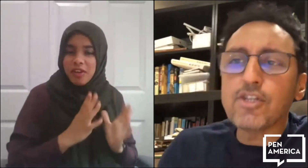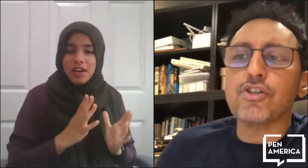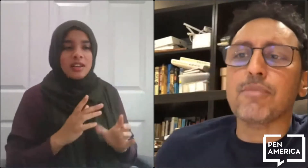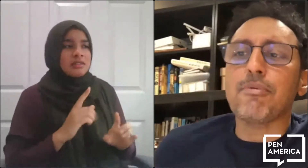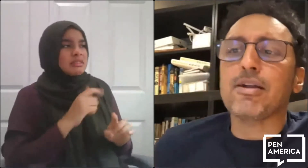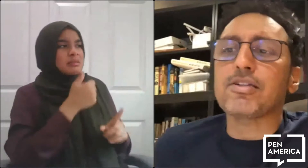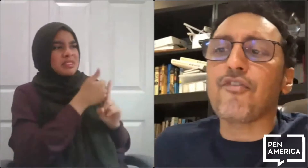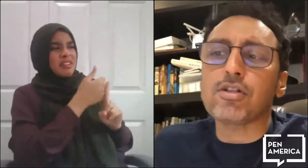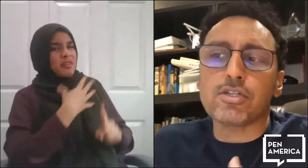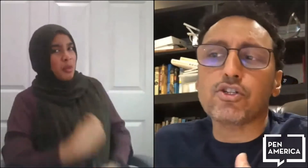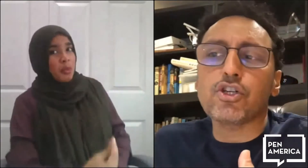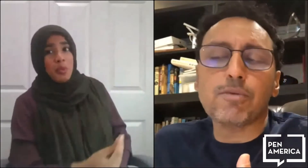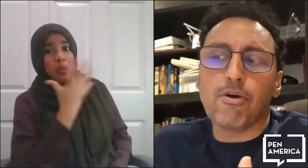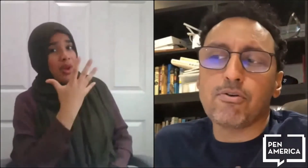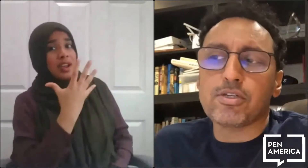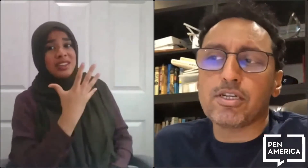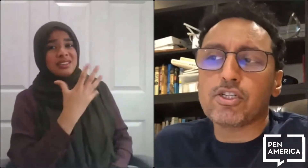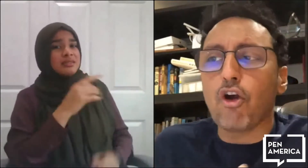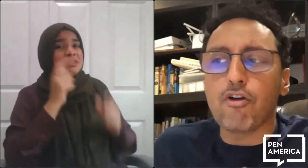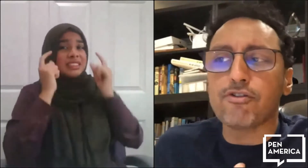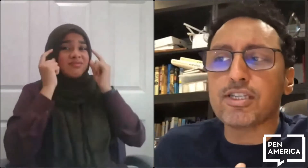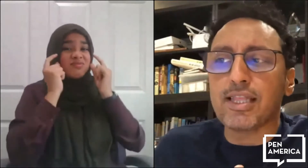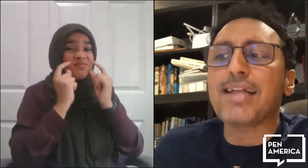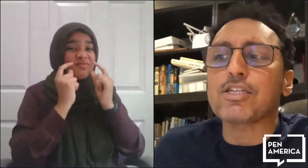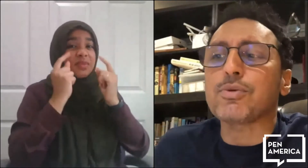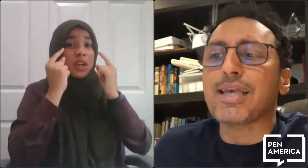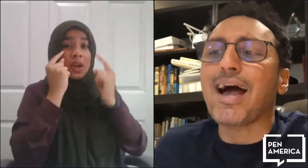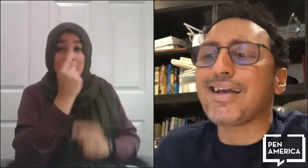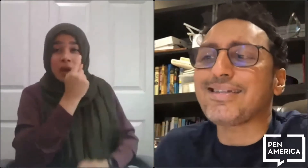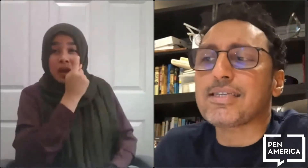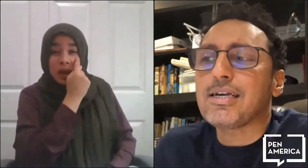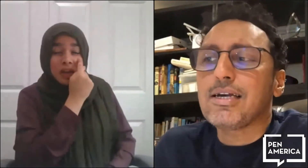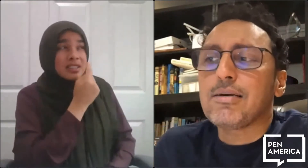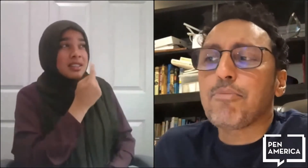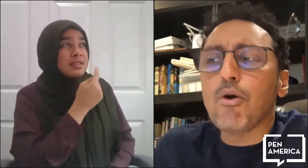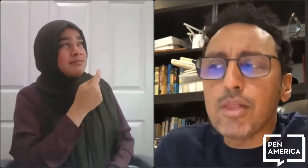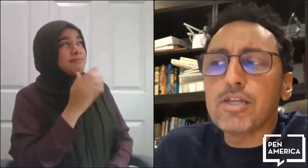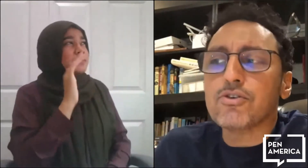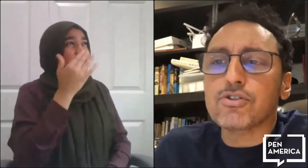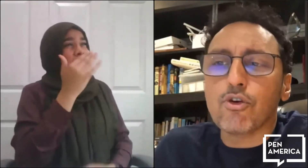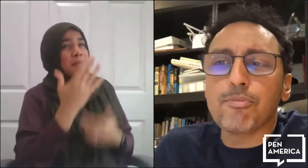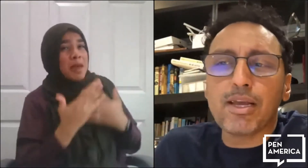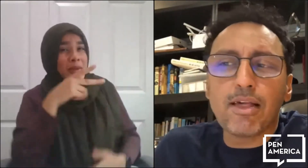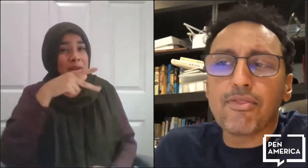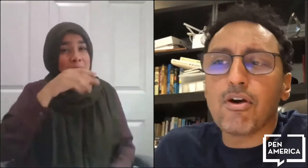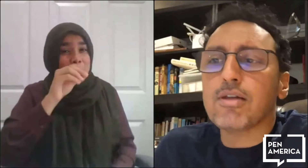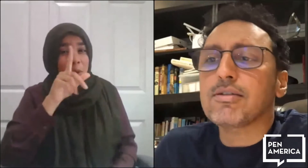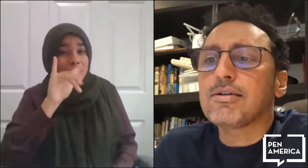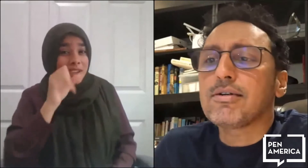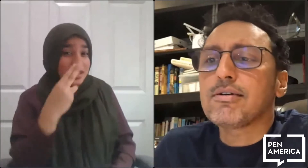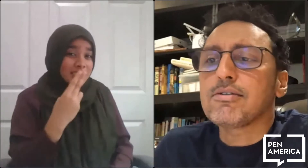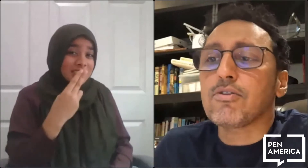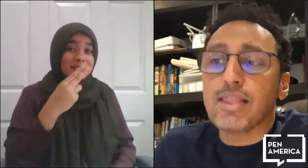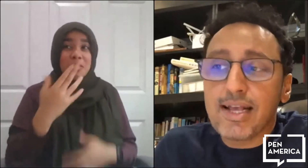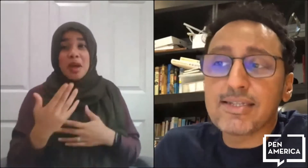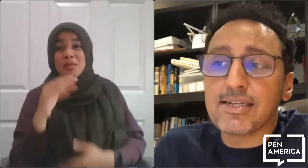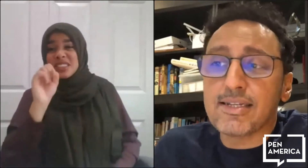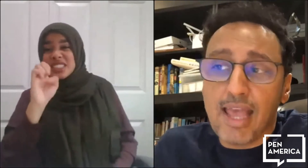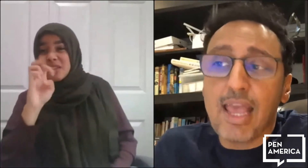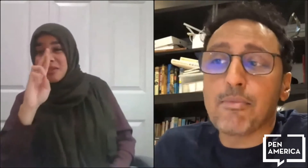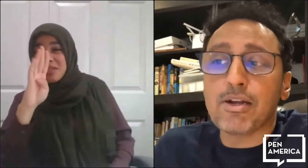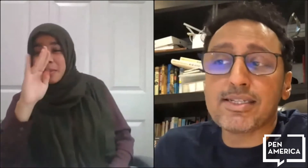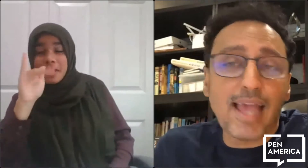something ancient about his vaulted cheekbones and his Tartar slant to his eyes. Polish or Serbian, I thought, though the